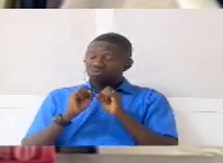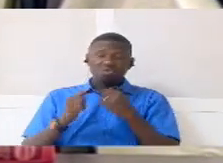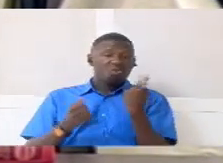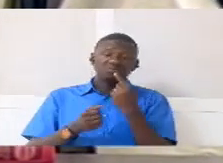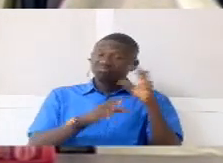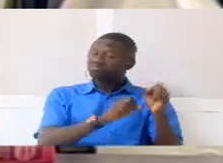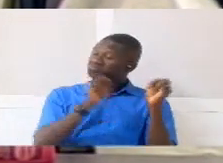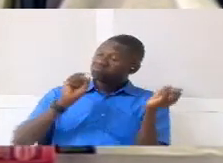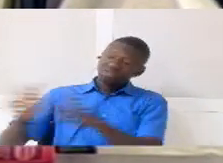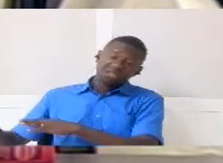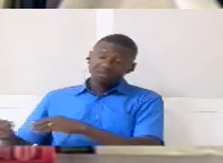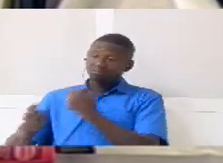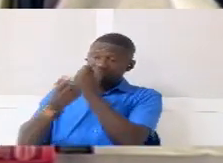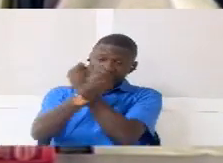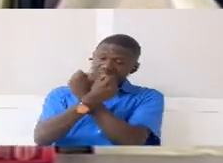wonya kaiti tije.